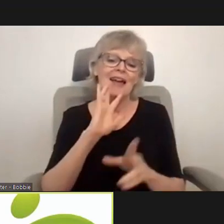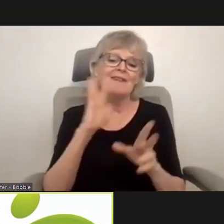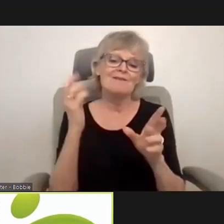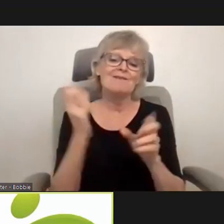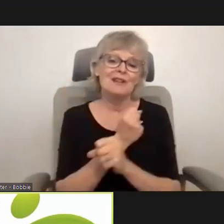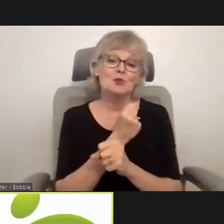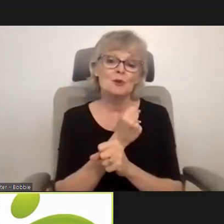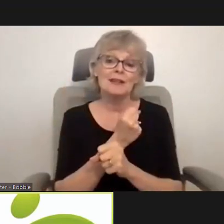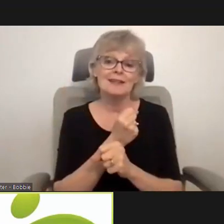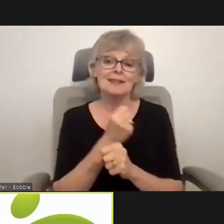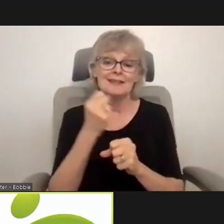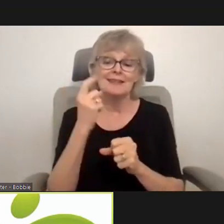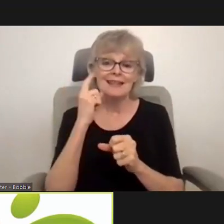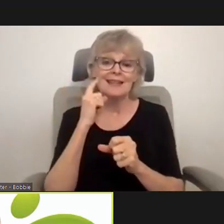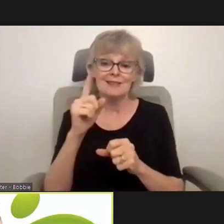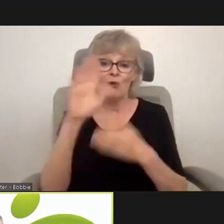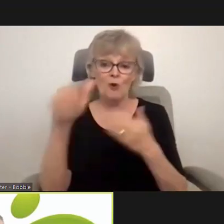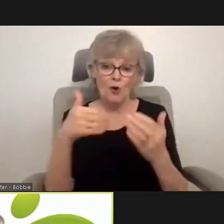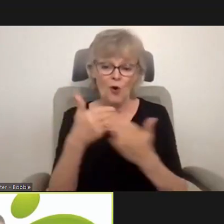everyone's victory who showed up.